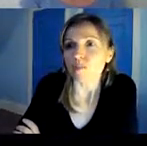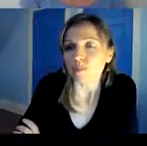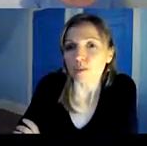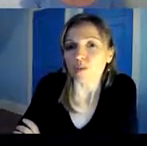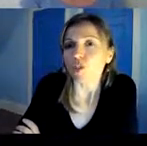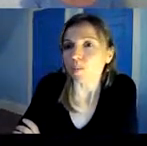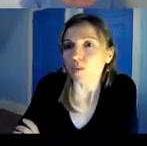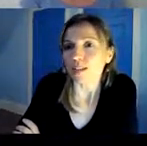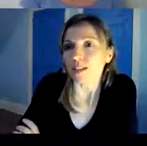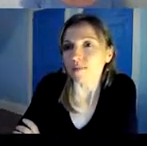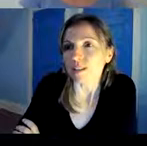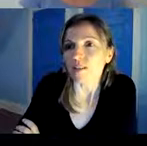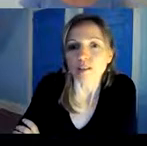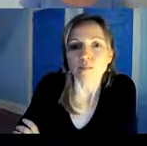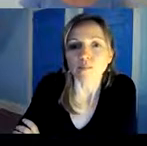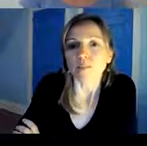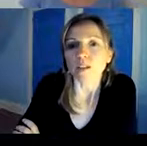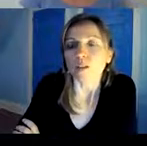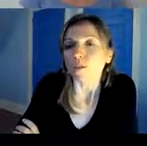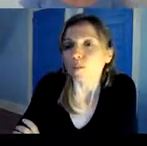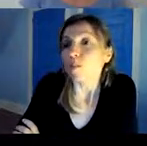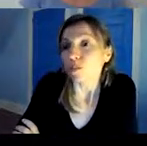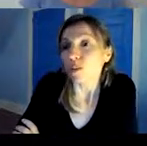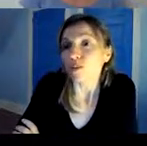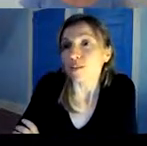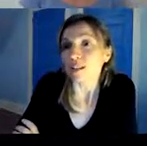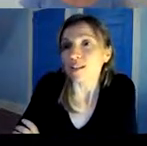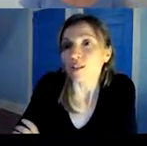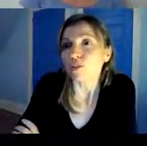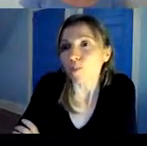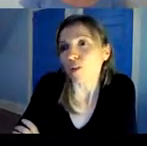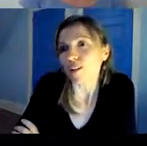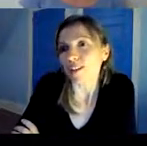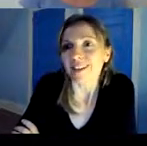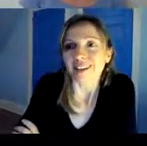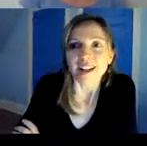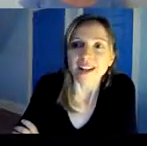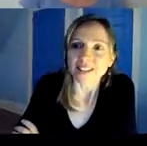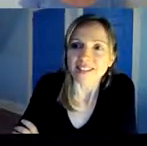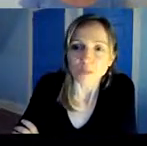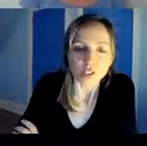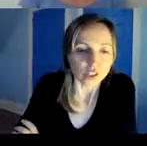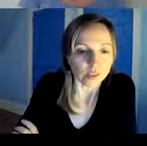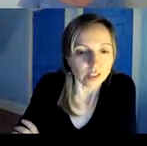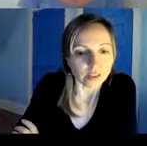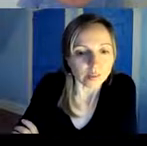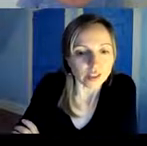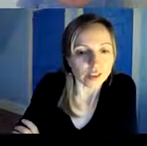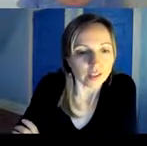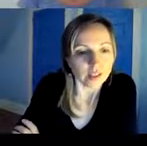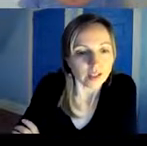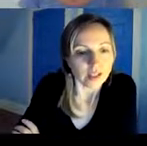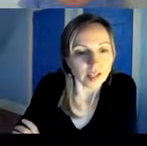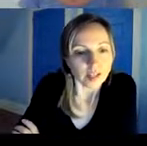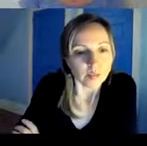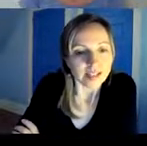just crunch up the leaf, rub your fingers on the leaves, and you'll smell garlic. And that's an easy way to know that it's garlic